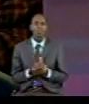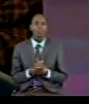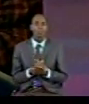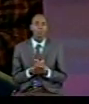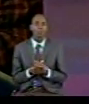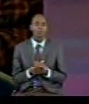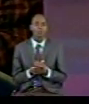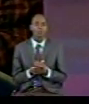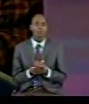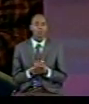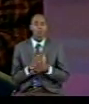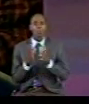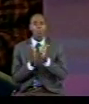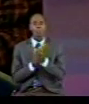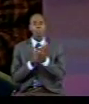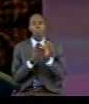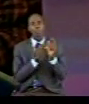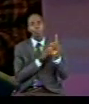Praise the Lord.